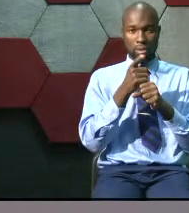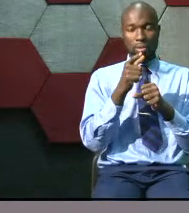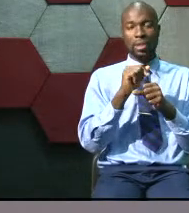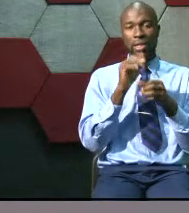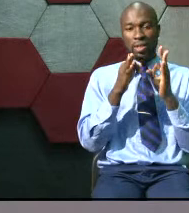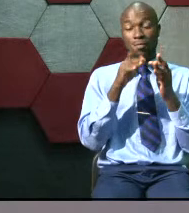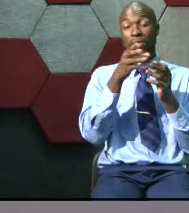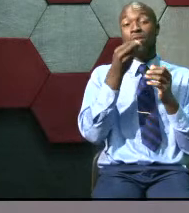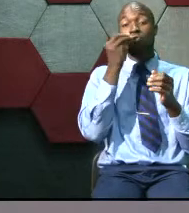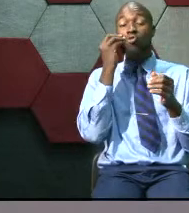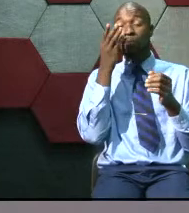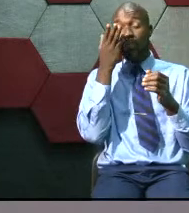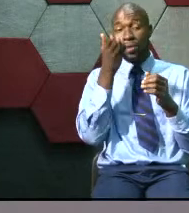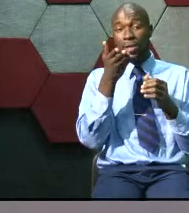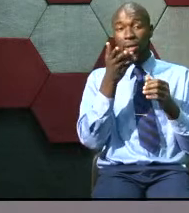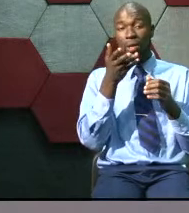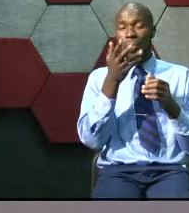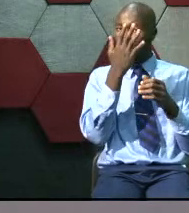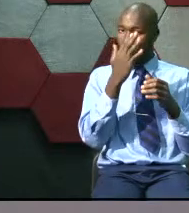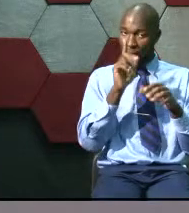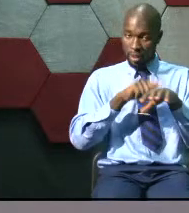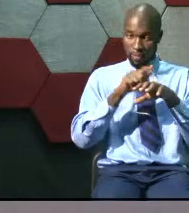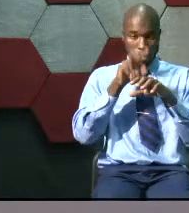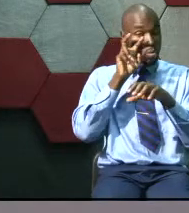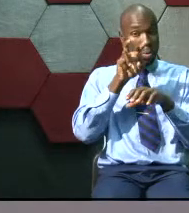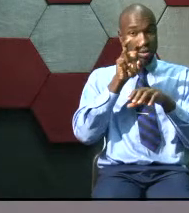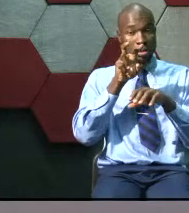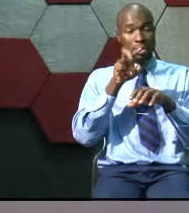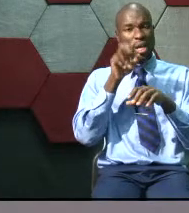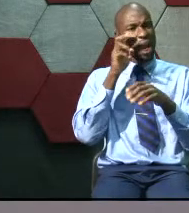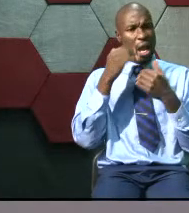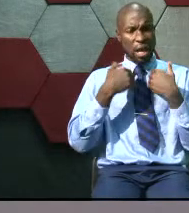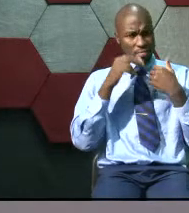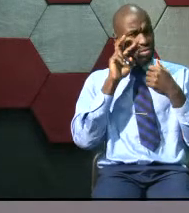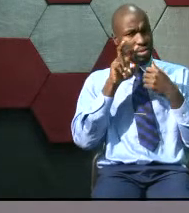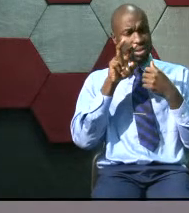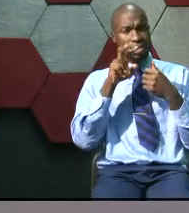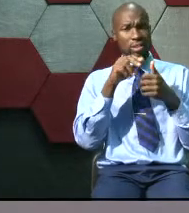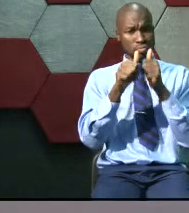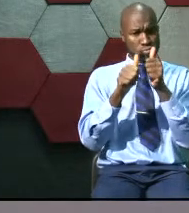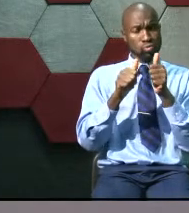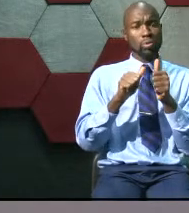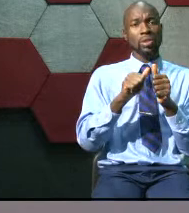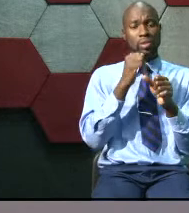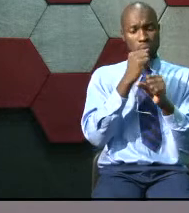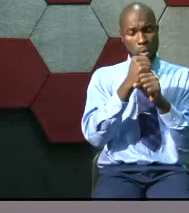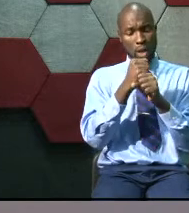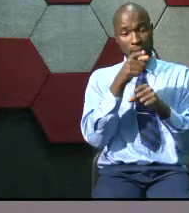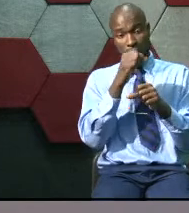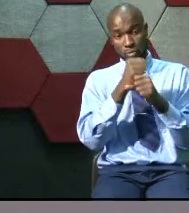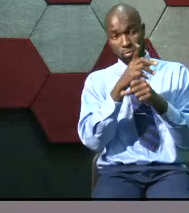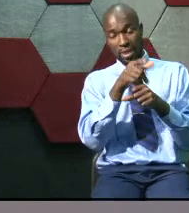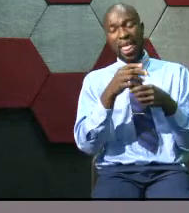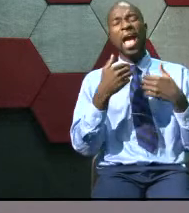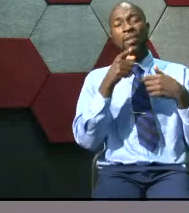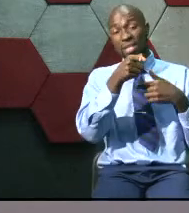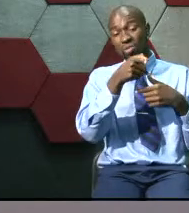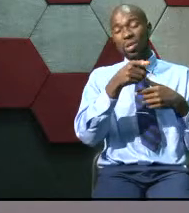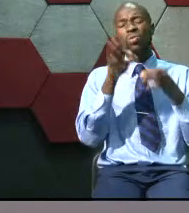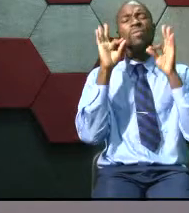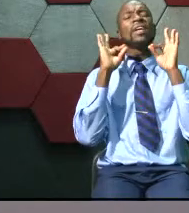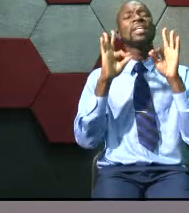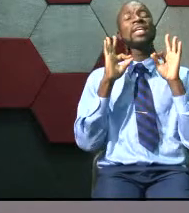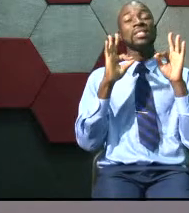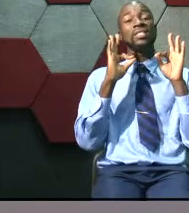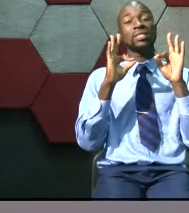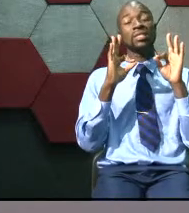you're at home right now, while you're watching, quickly have a look and see what their project was about. And all three winners, these were some fantastic projects, Vanessa. Yes, they were.